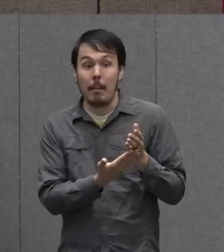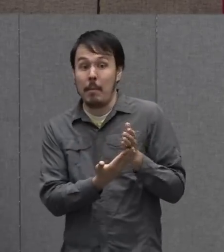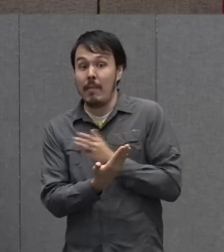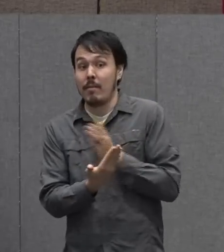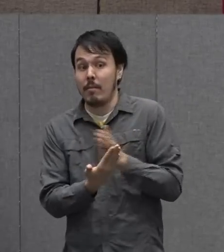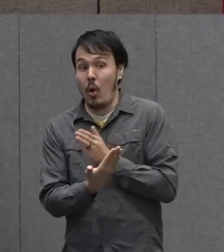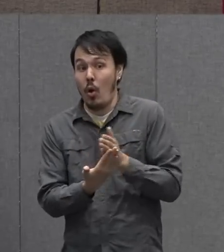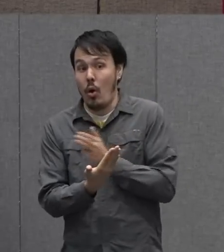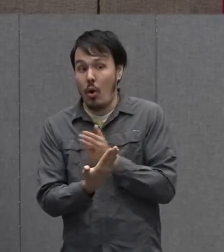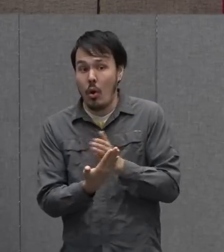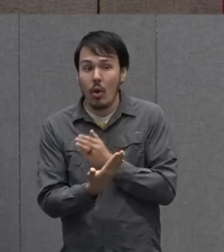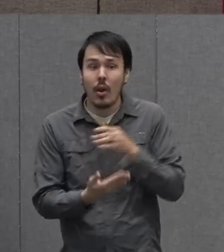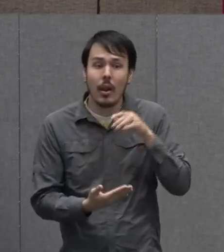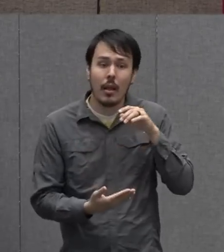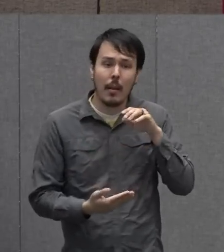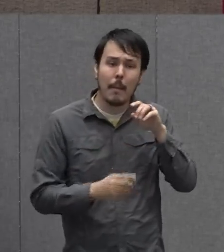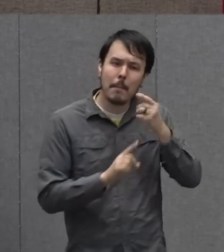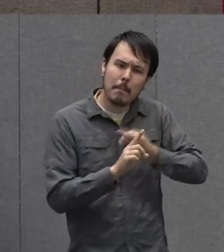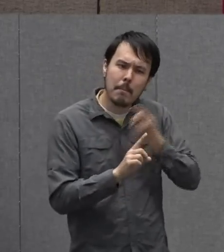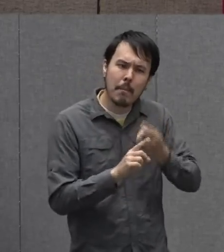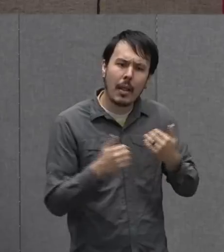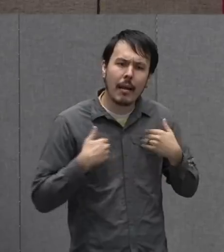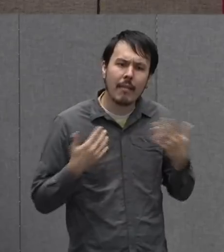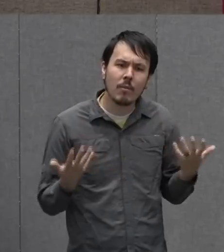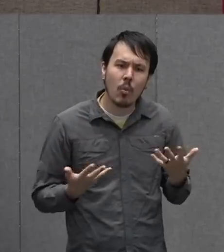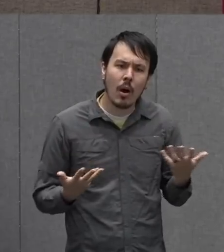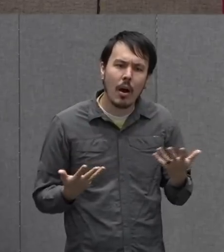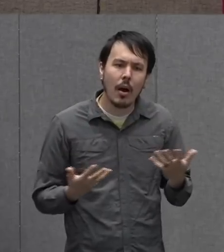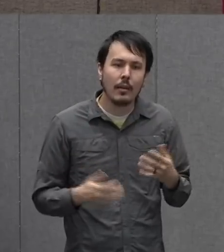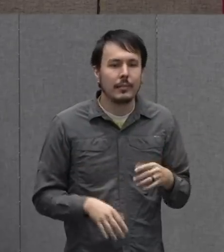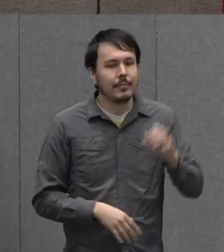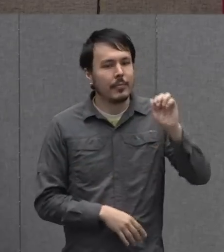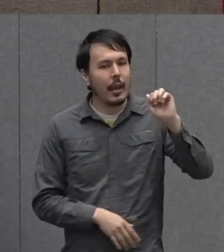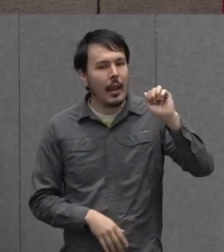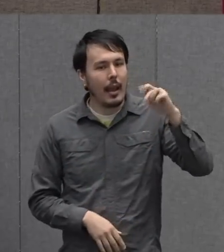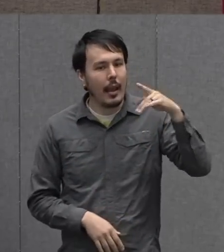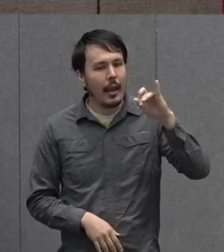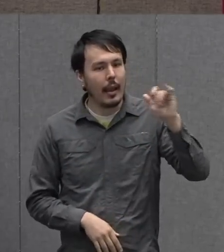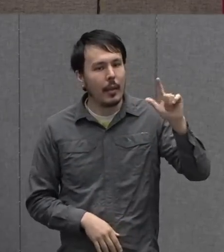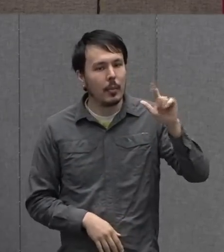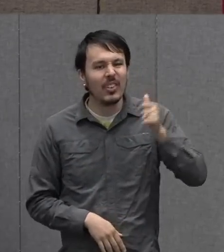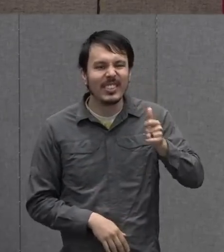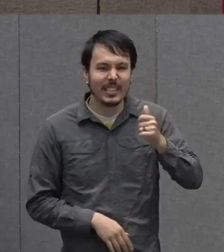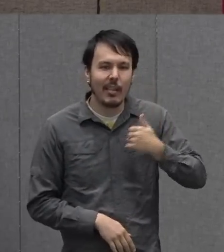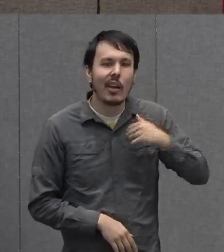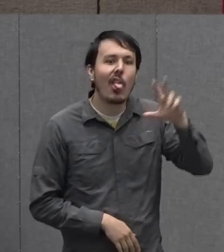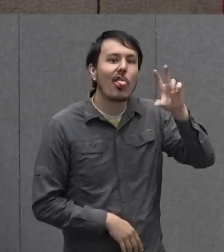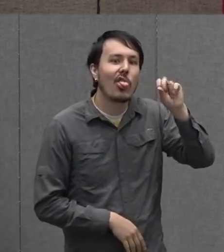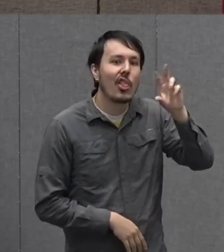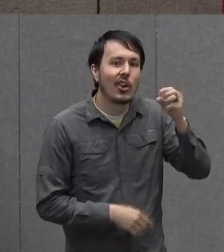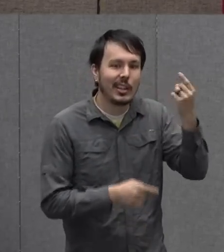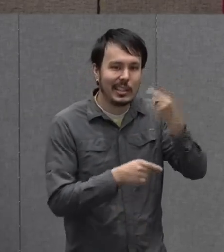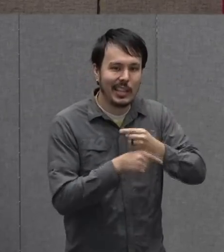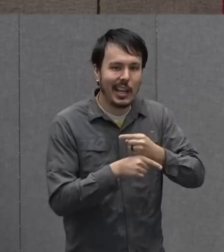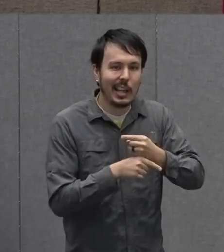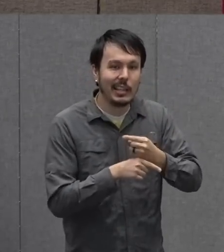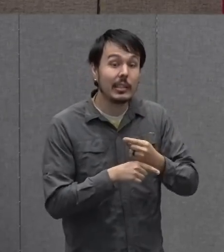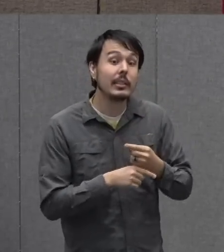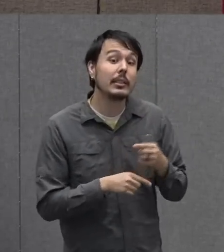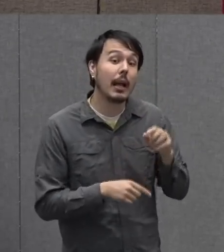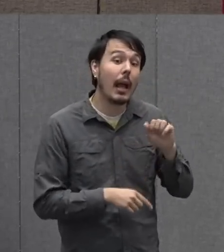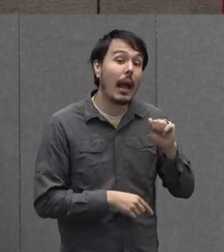ends. April has 30 days. So April 30th is on a Thursday.